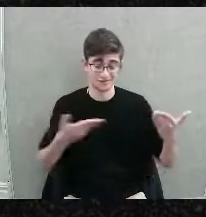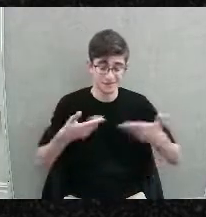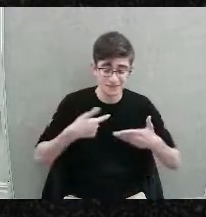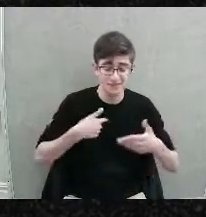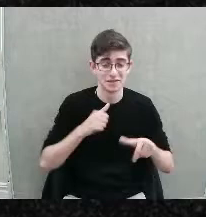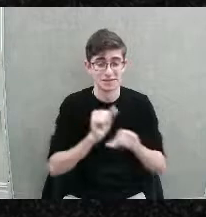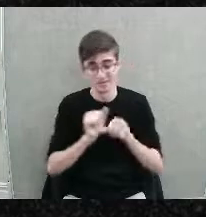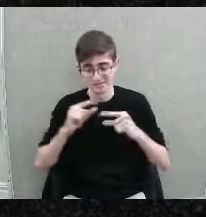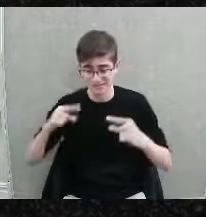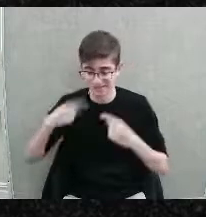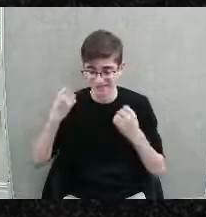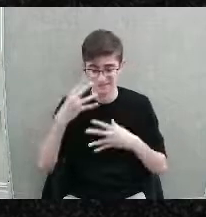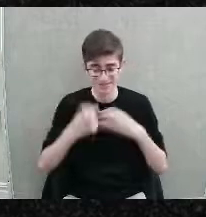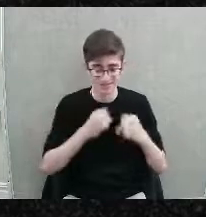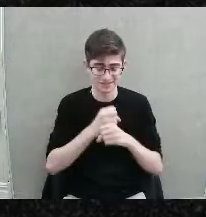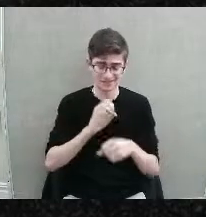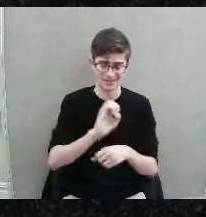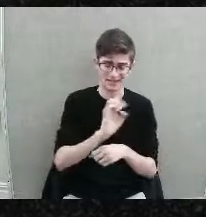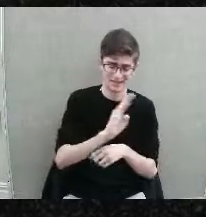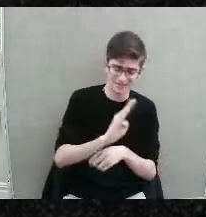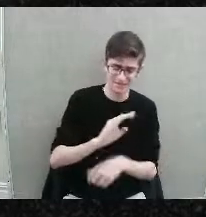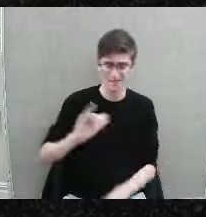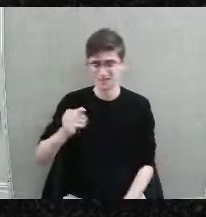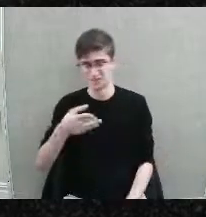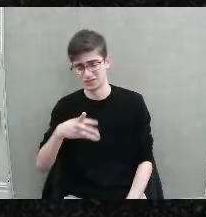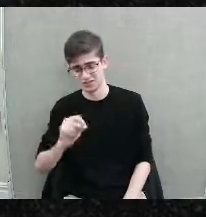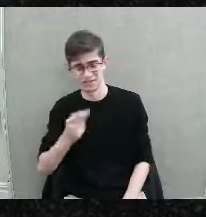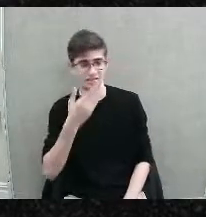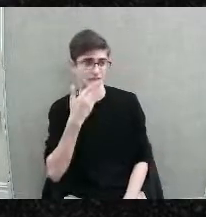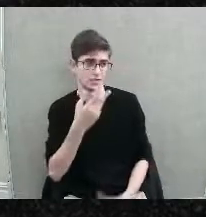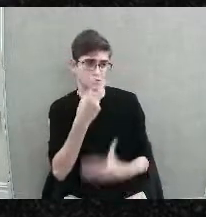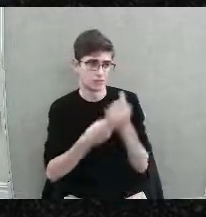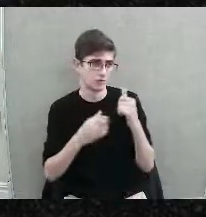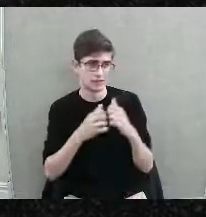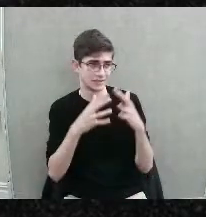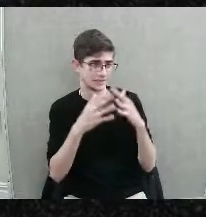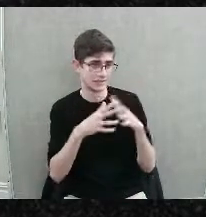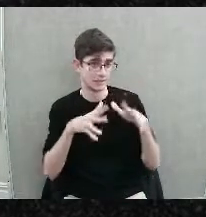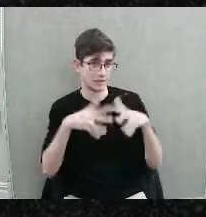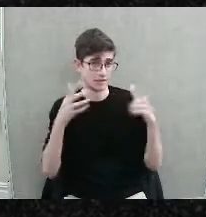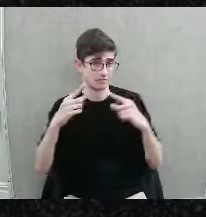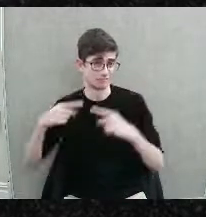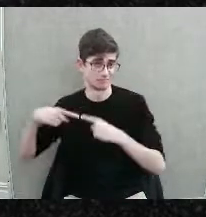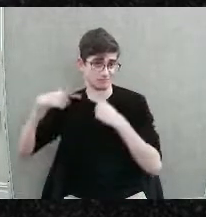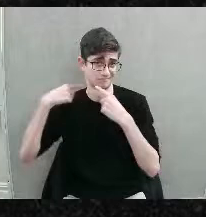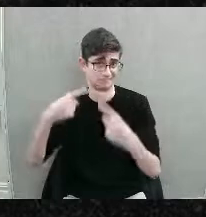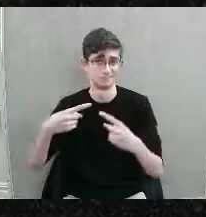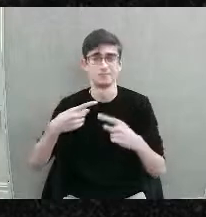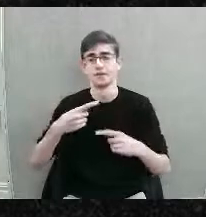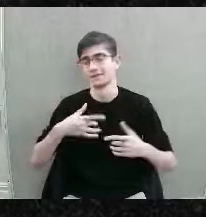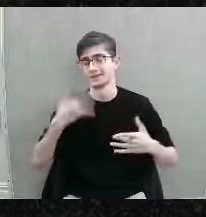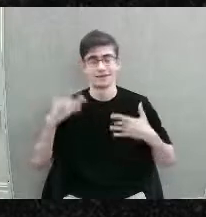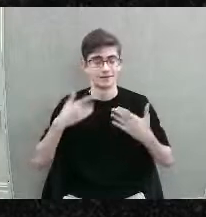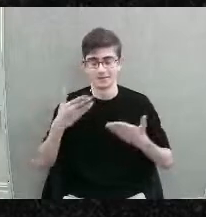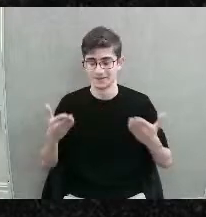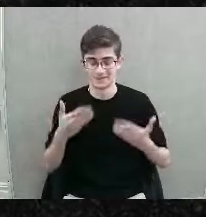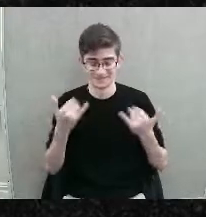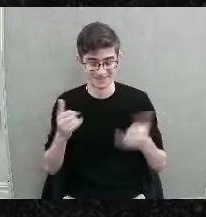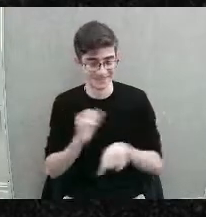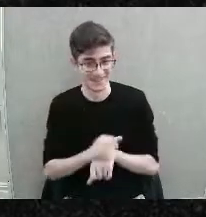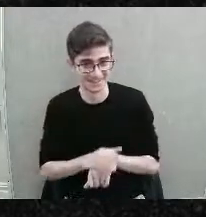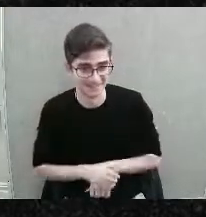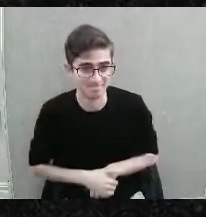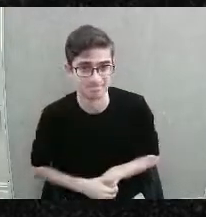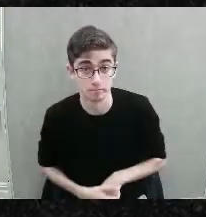years that Elizabeth and Janet both really organized a lot. And I'm very excited to be here tonight to